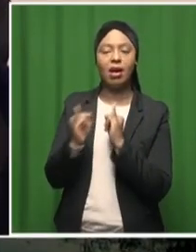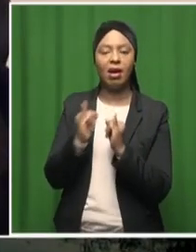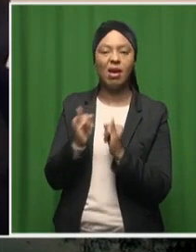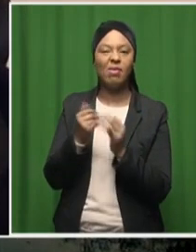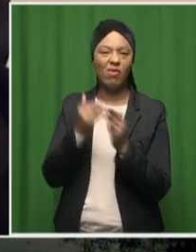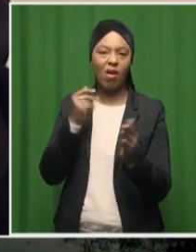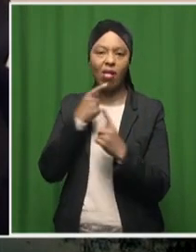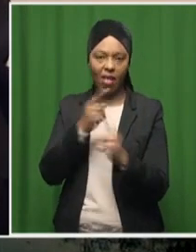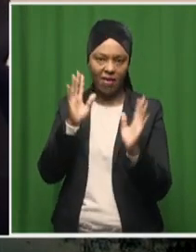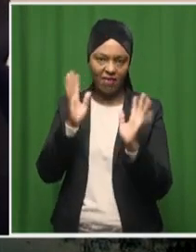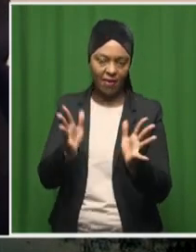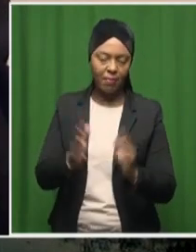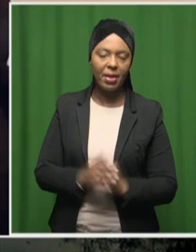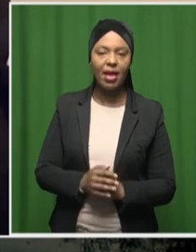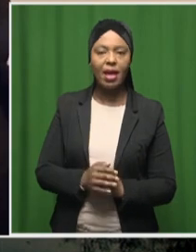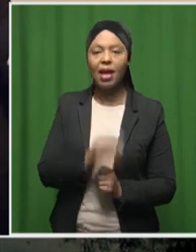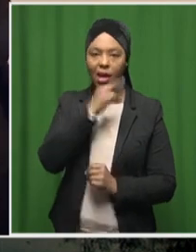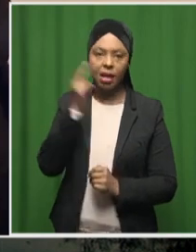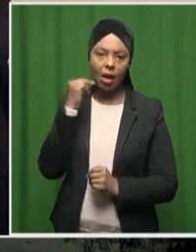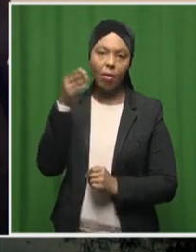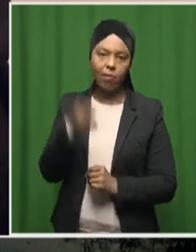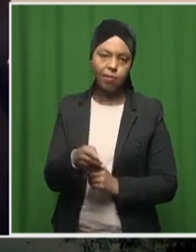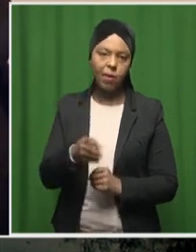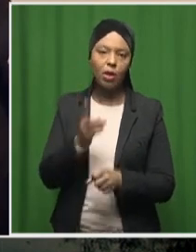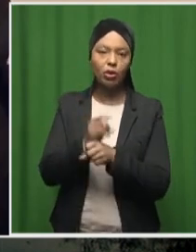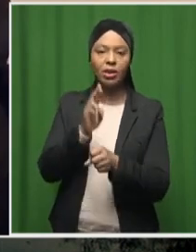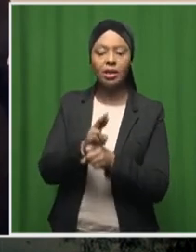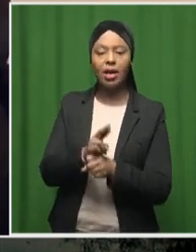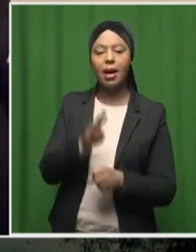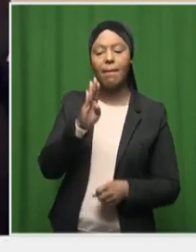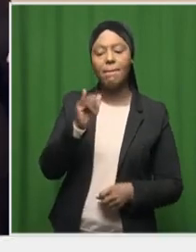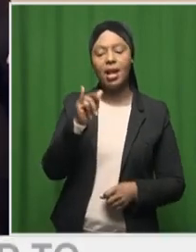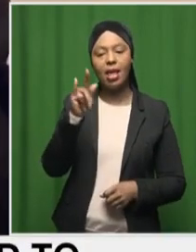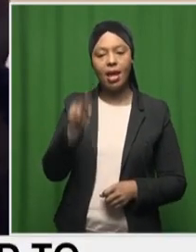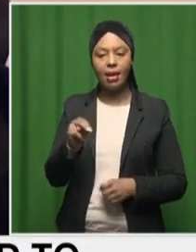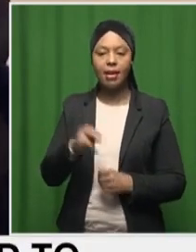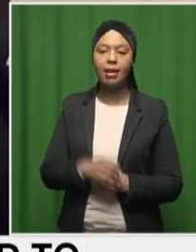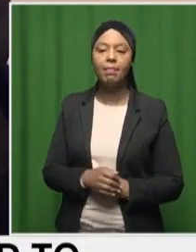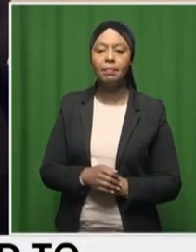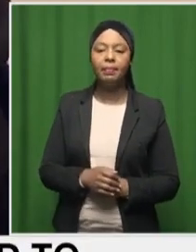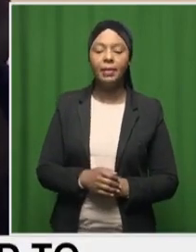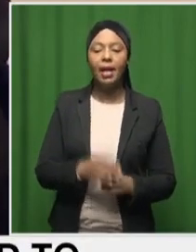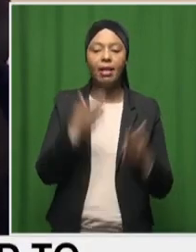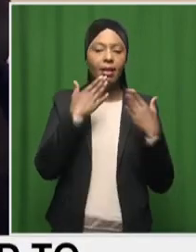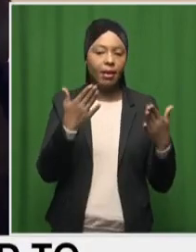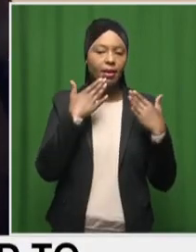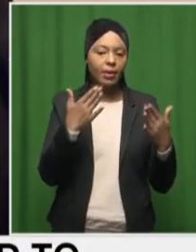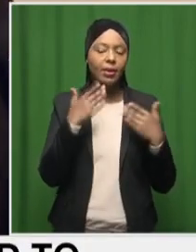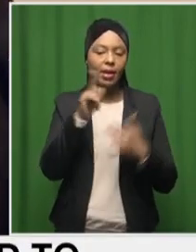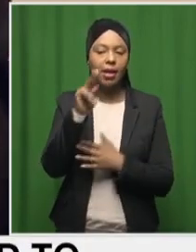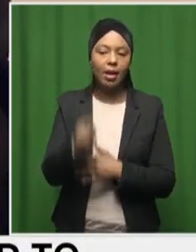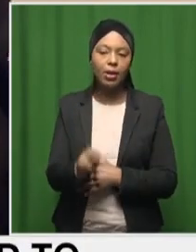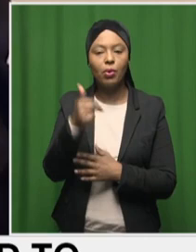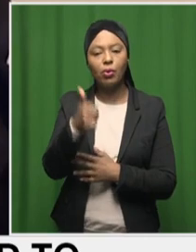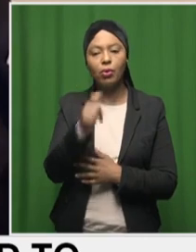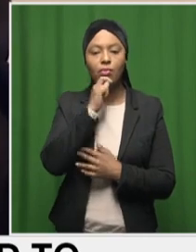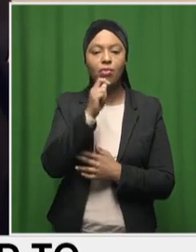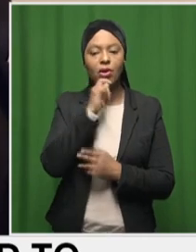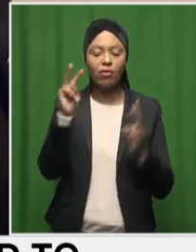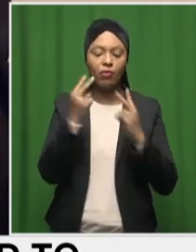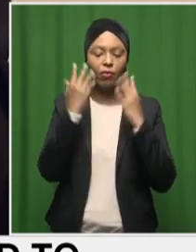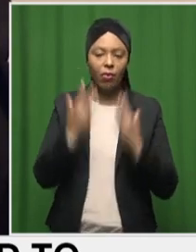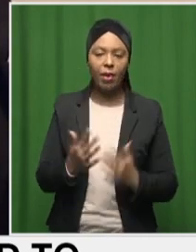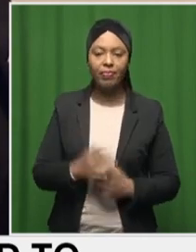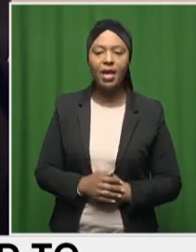having you. Thanks very, very much for being with us, Dr. Abedian. Thank you very much, Leanne, and good morning to our viewers. So there is so much